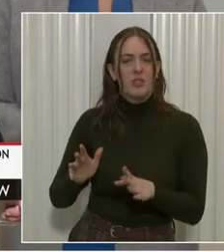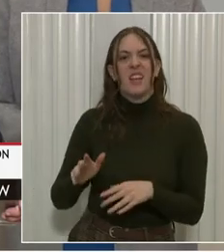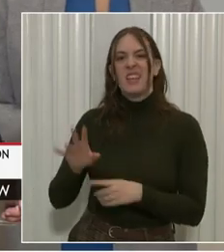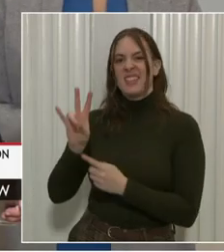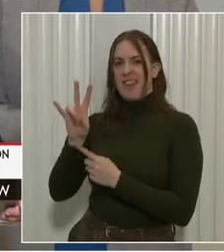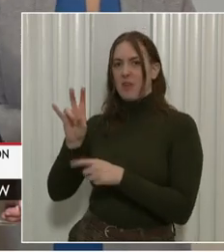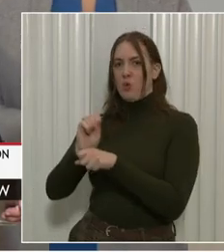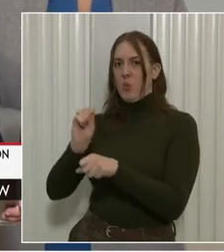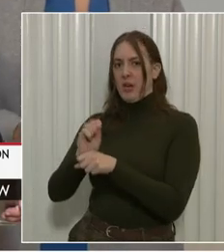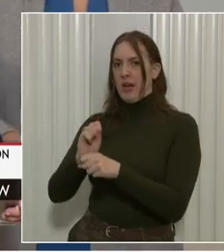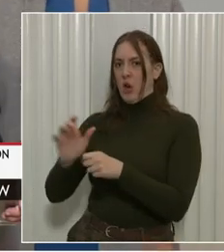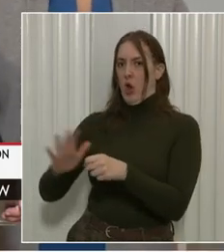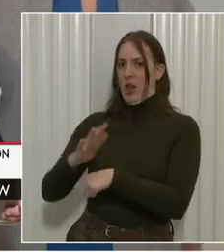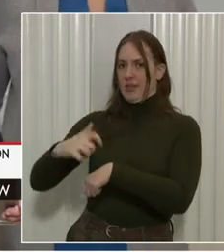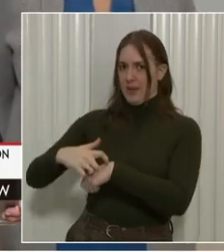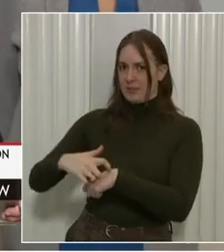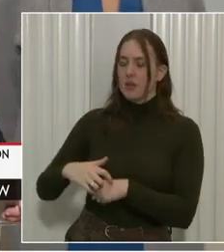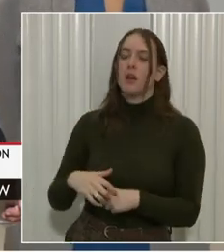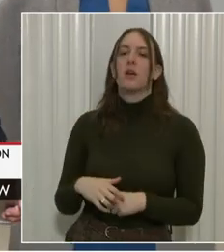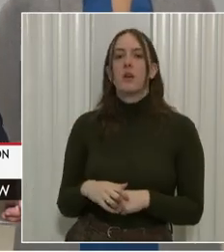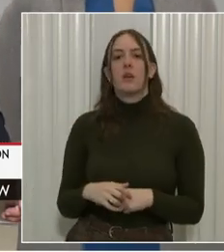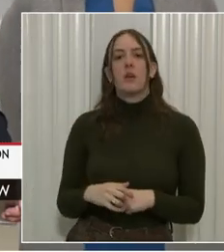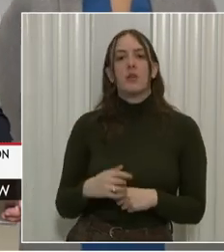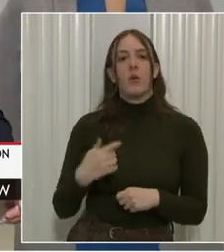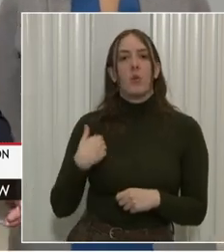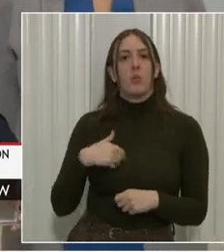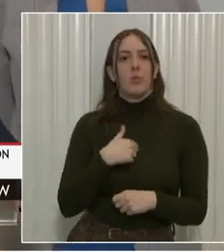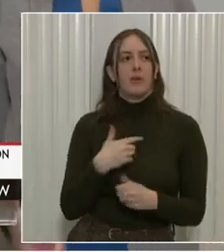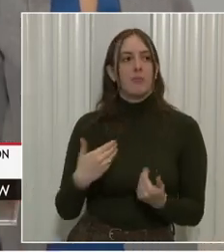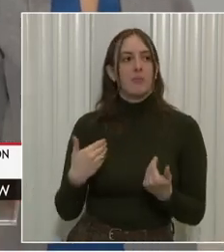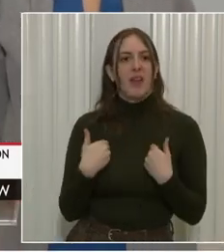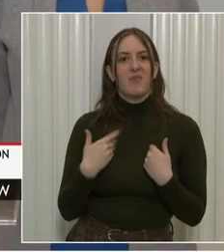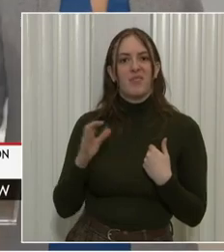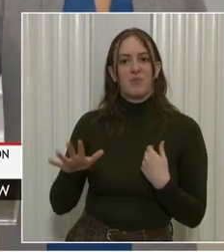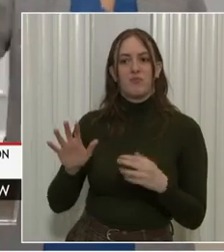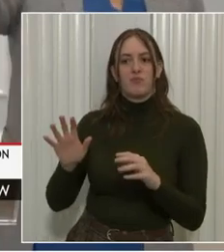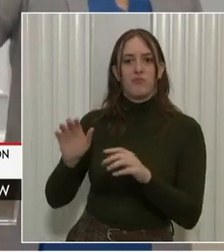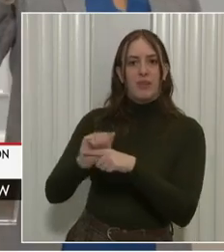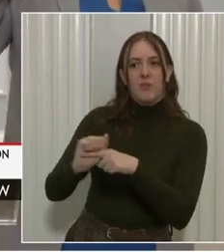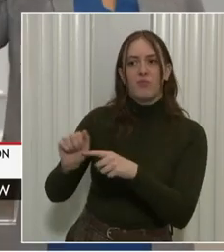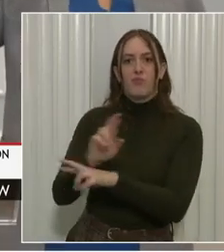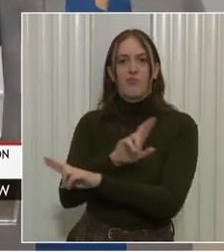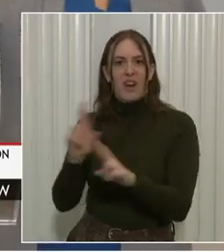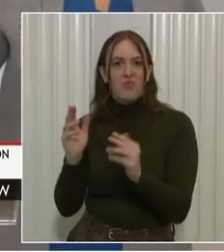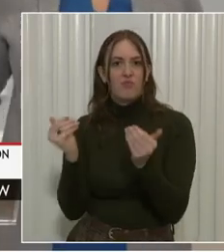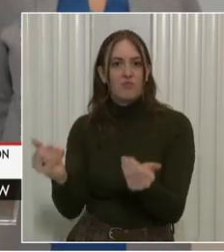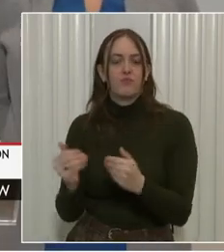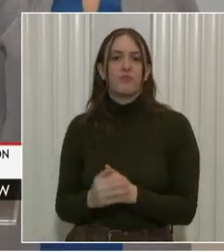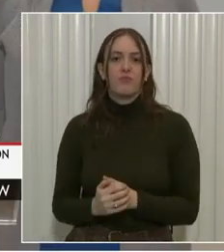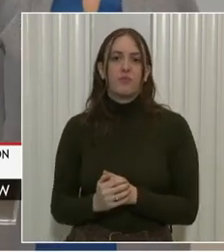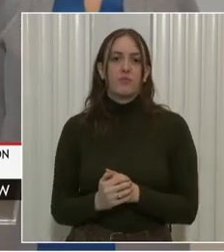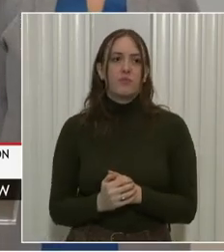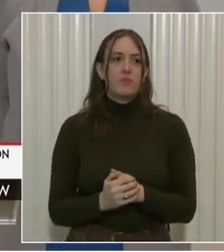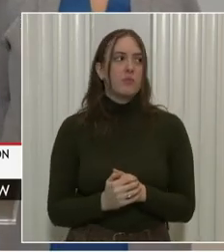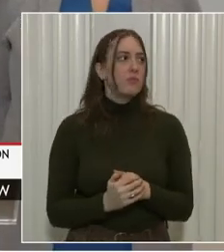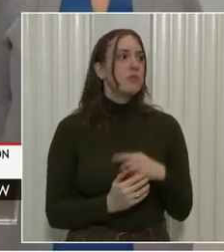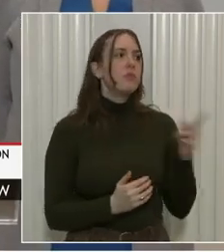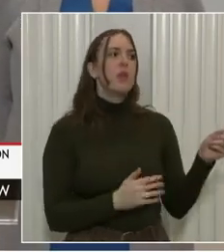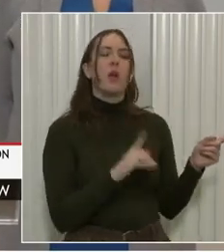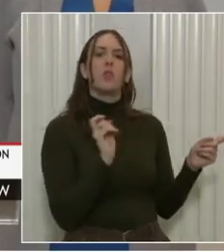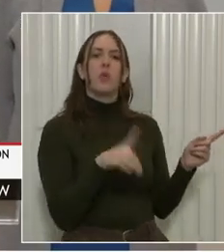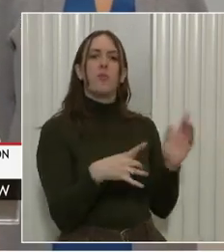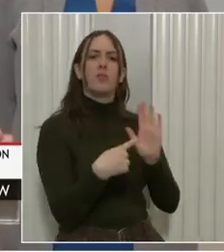about 40 people, all paramedics to do this procedure. Yes. And And so, for example, what you just said, are